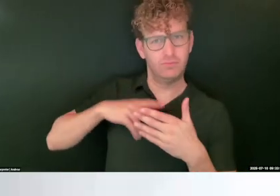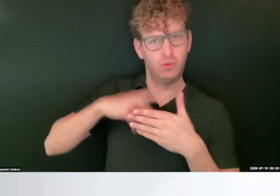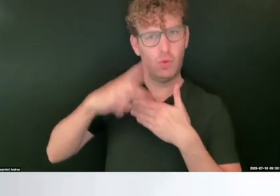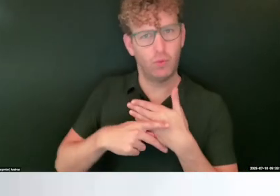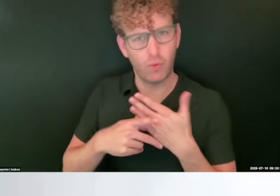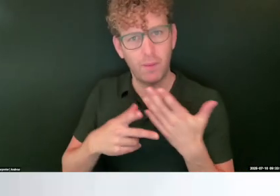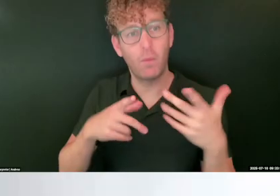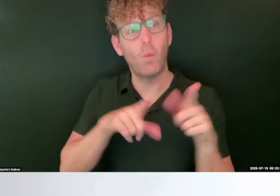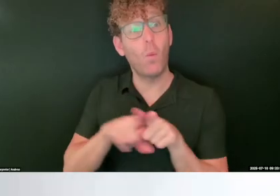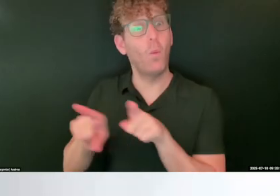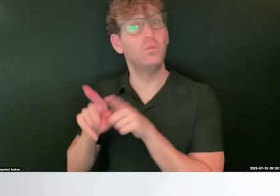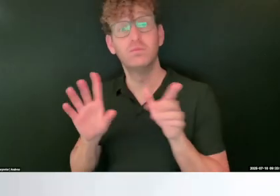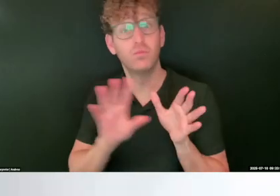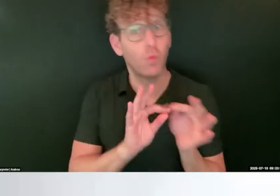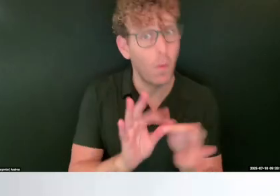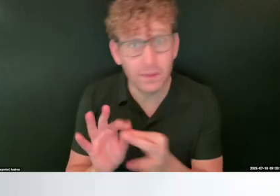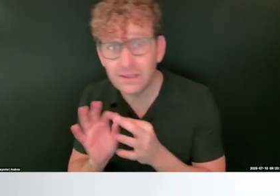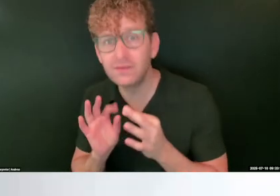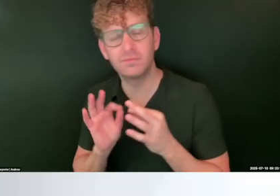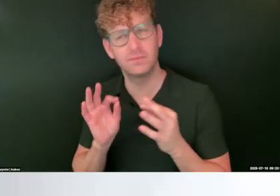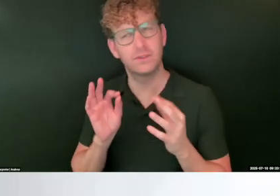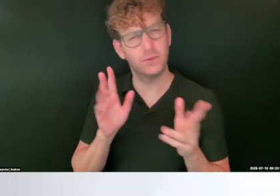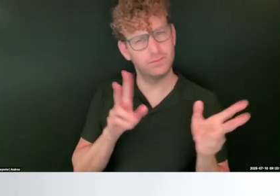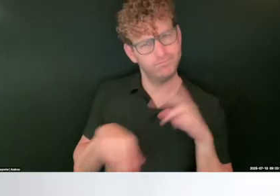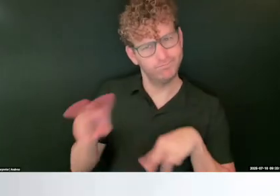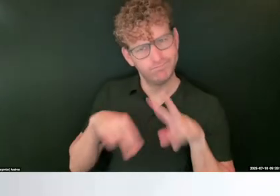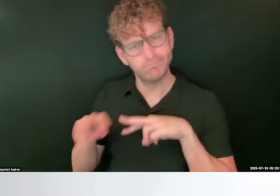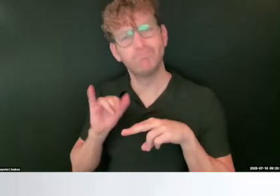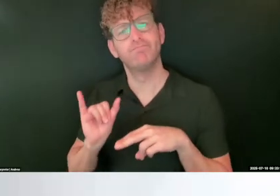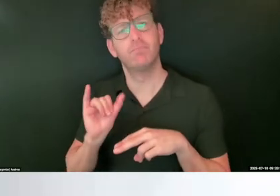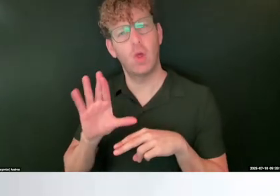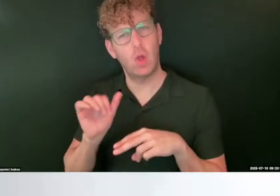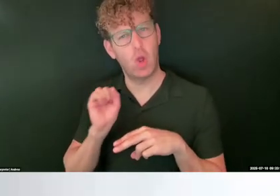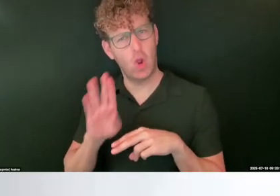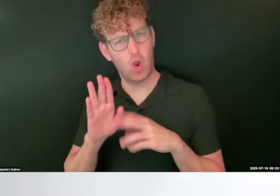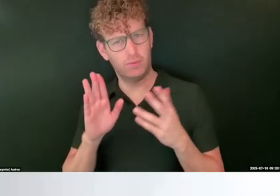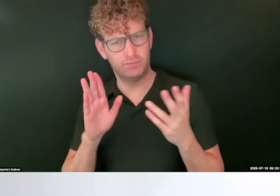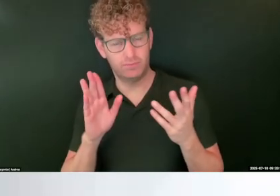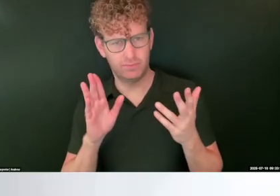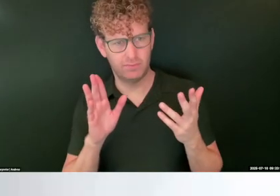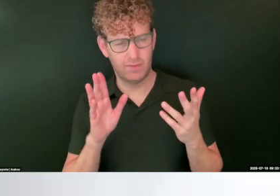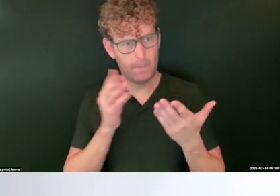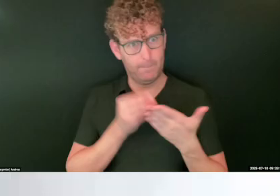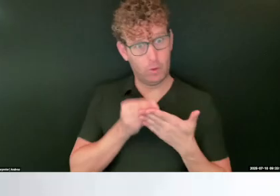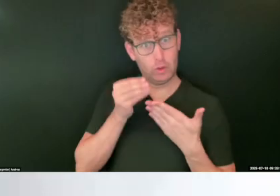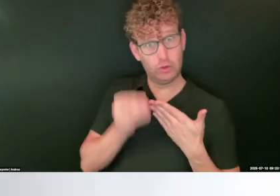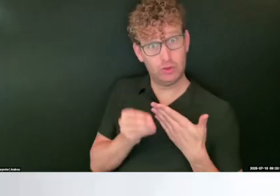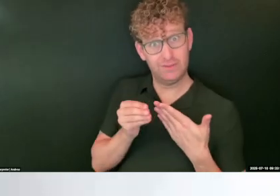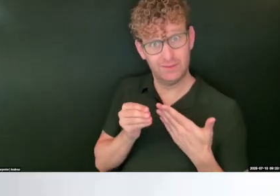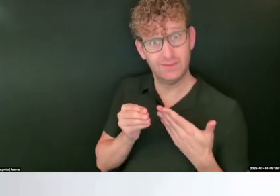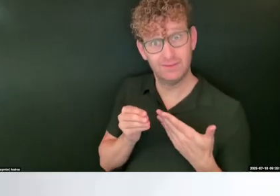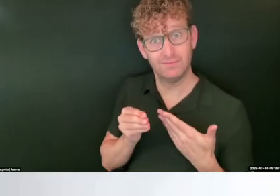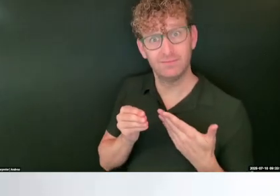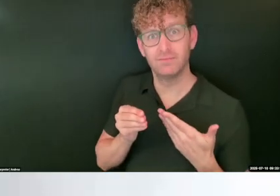only focus on the vehicle purchase incentive, but rather focus on the entire process, including supporting